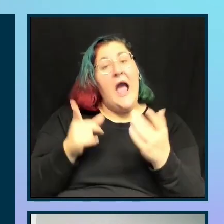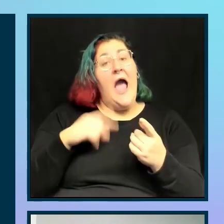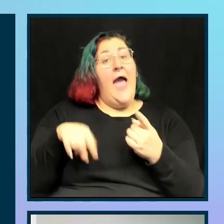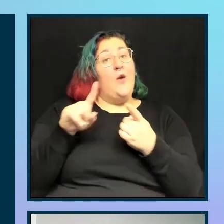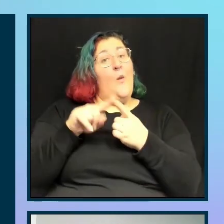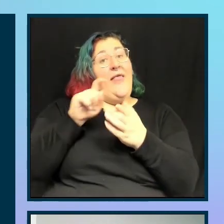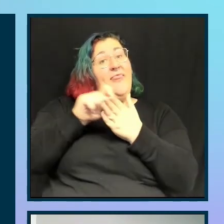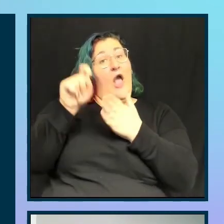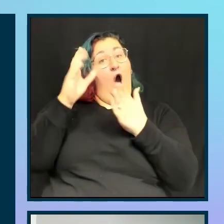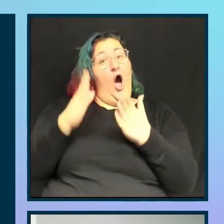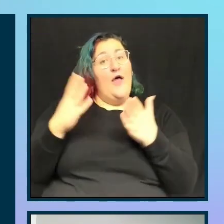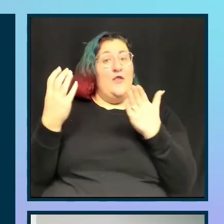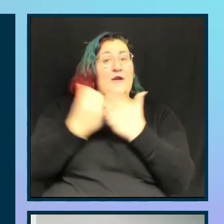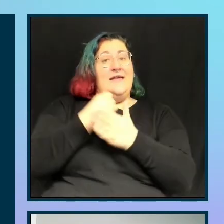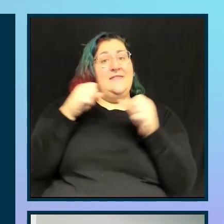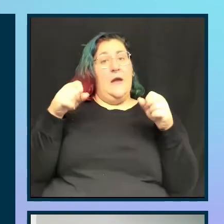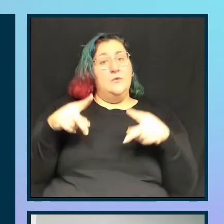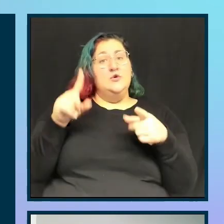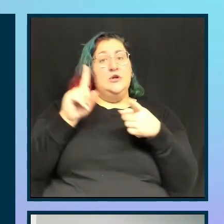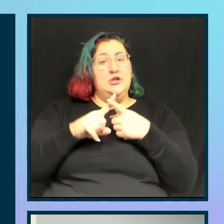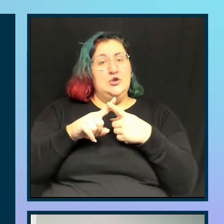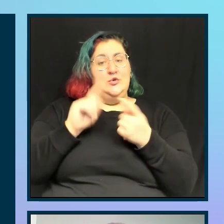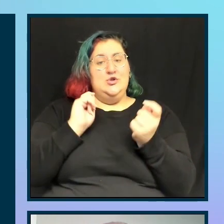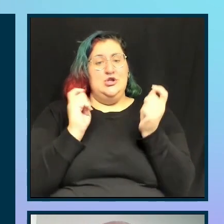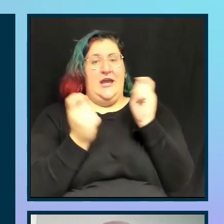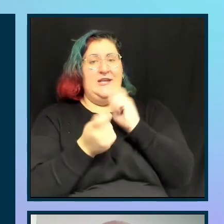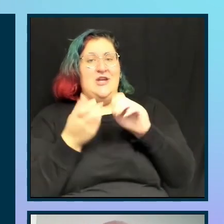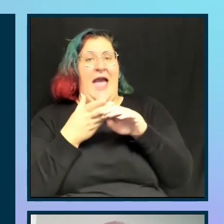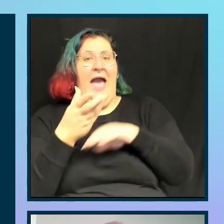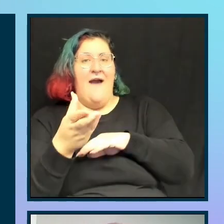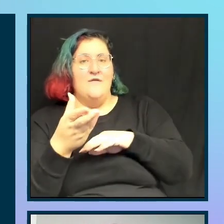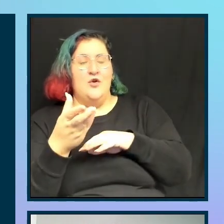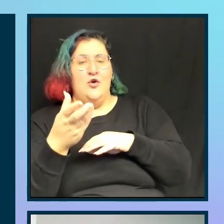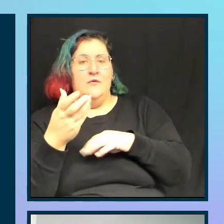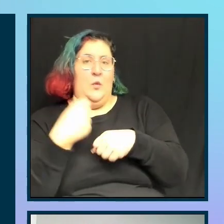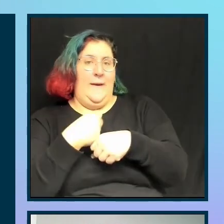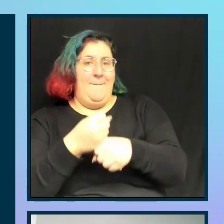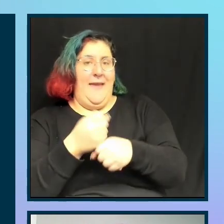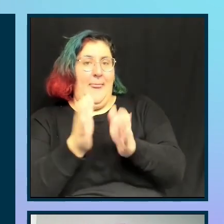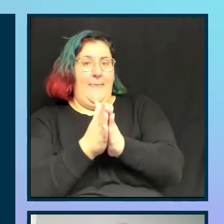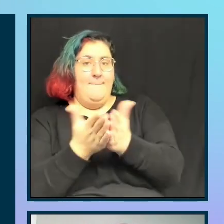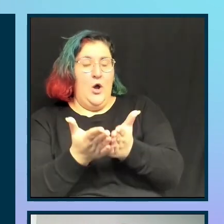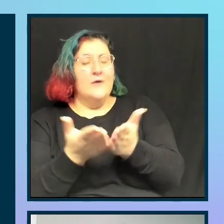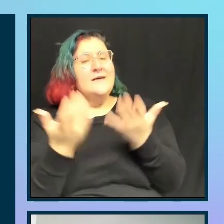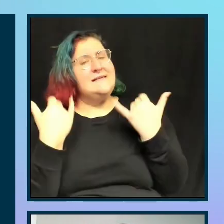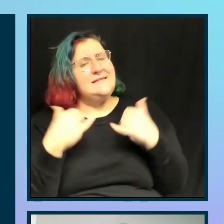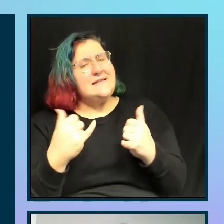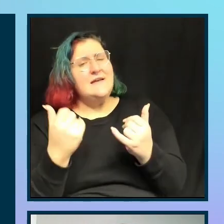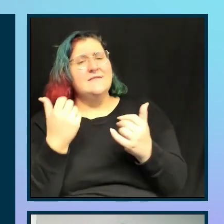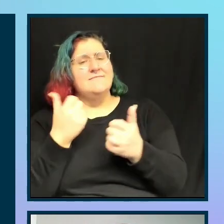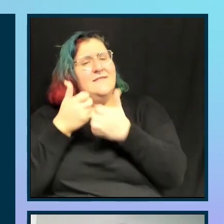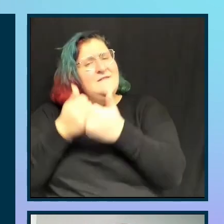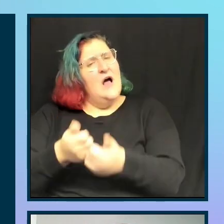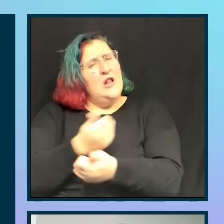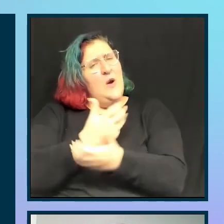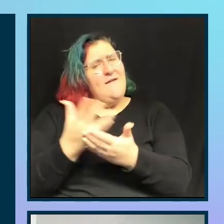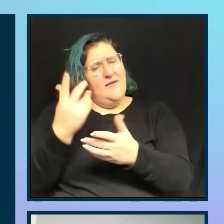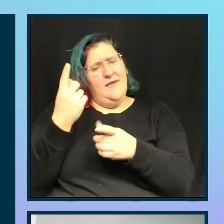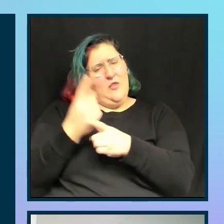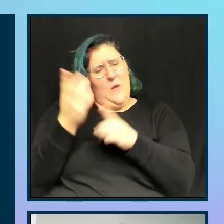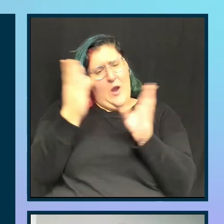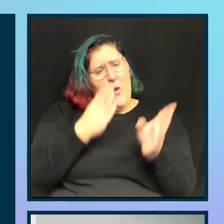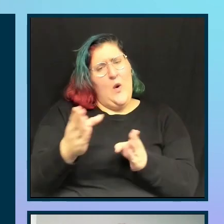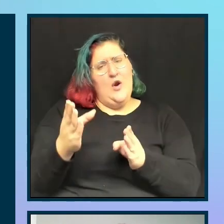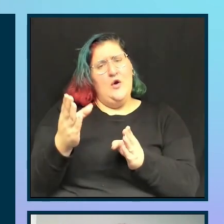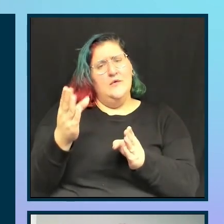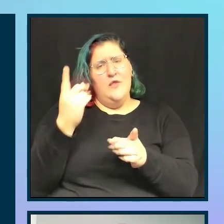after a copy editing phase, all of that content is still structured, tagged, and in the right manner that's available to generate XML